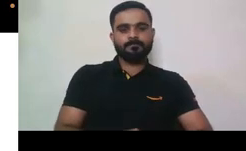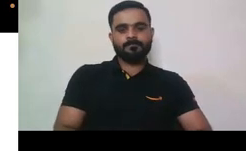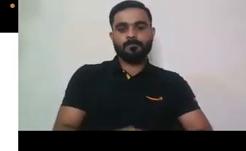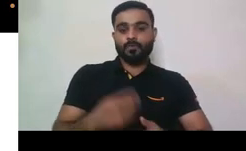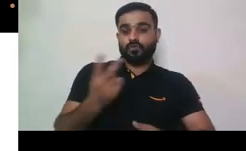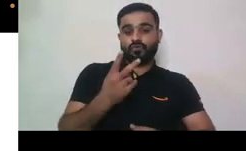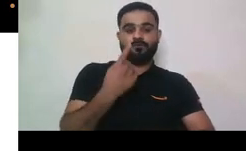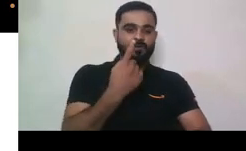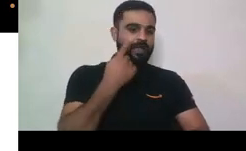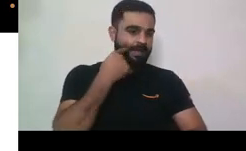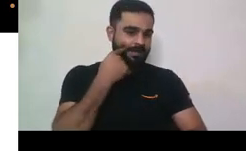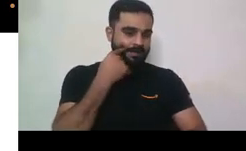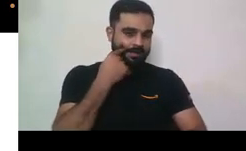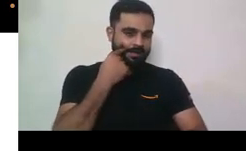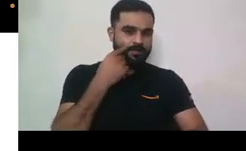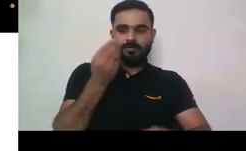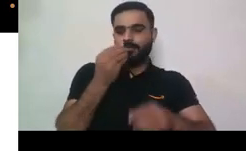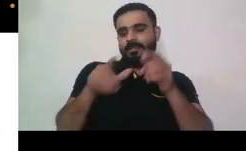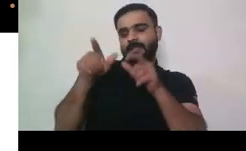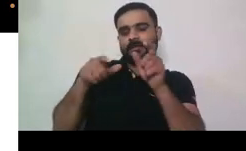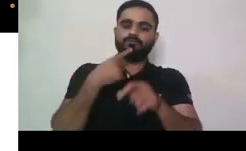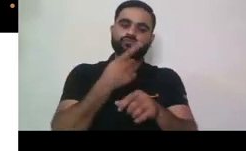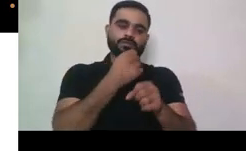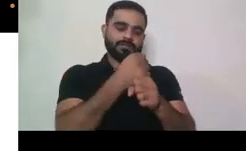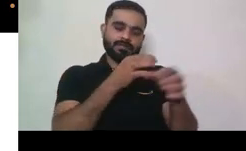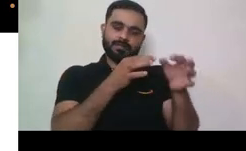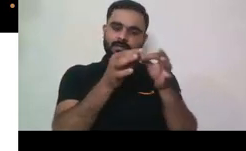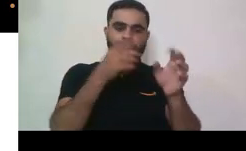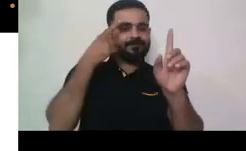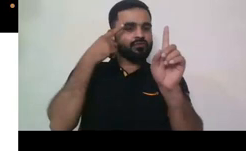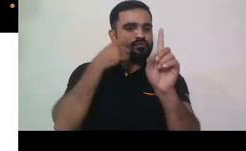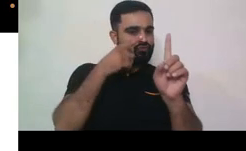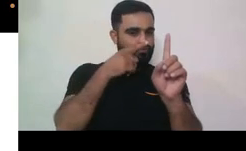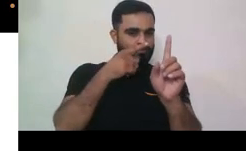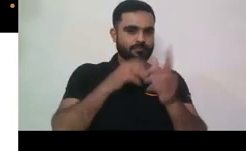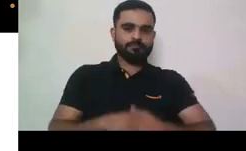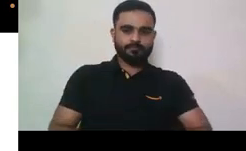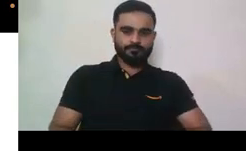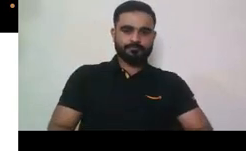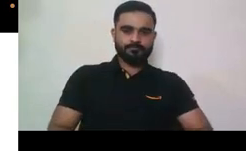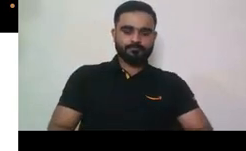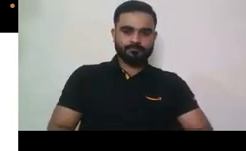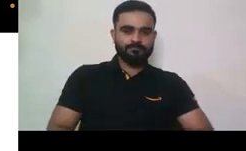First one, I. Some are saying G. Okay. Specific goals.